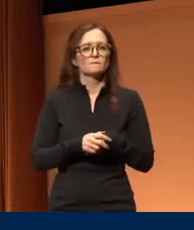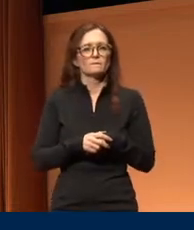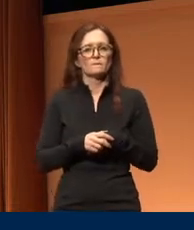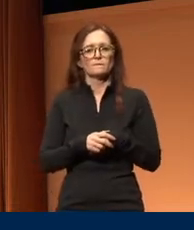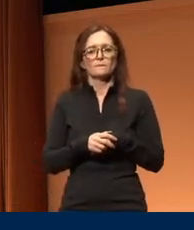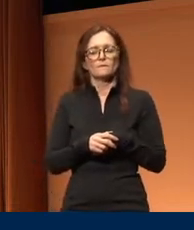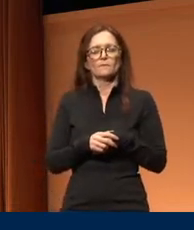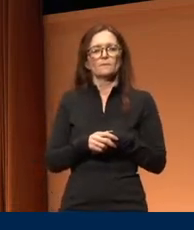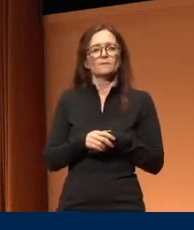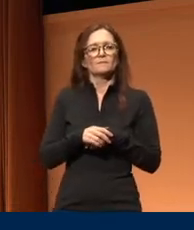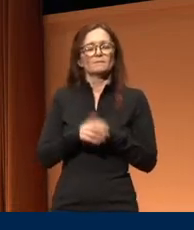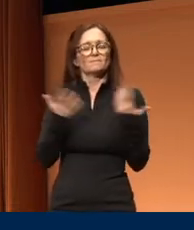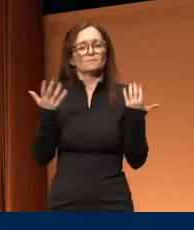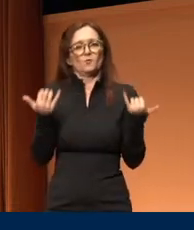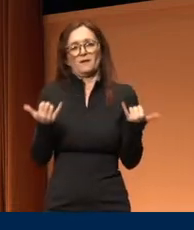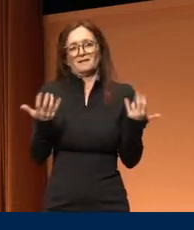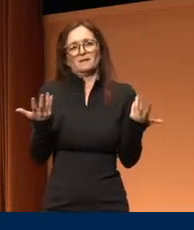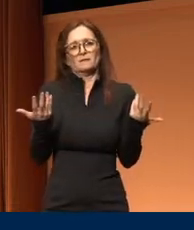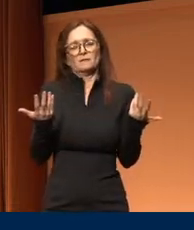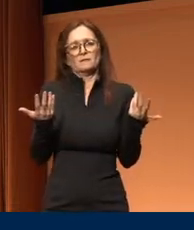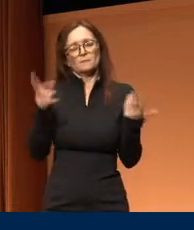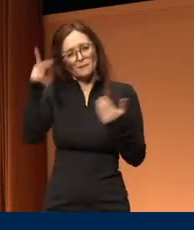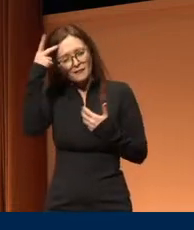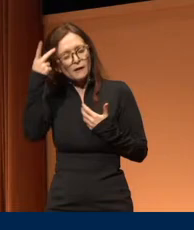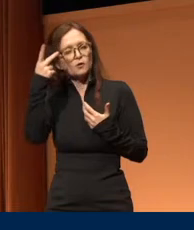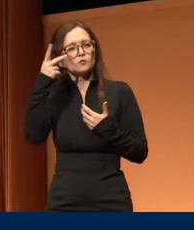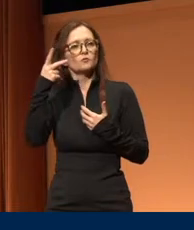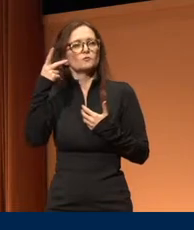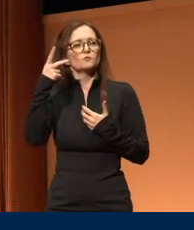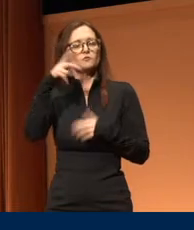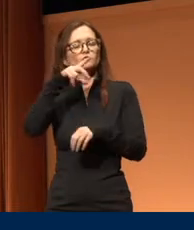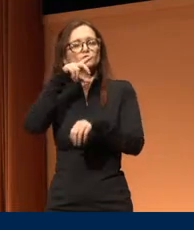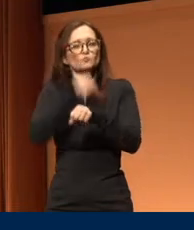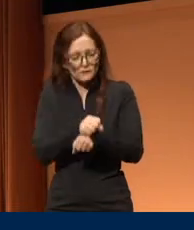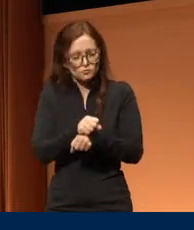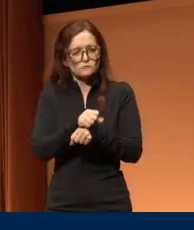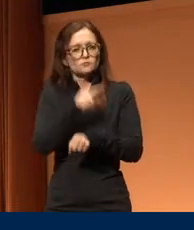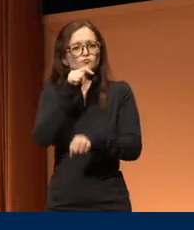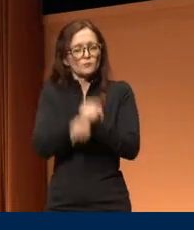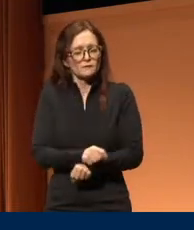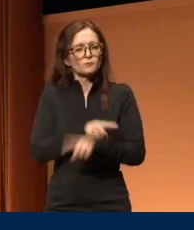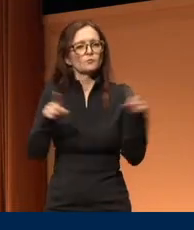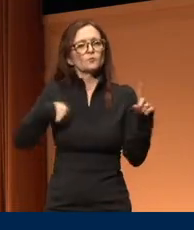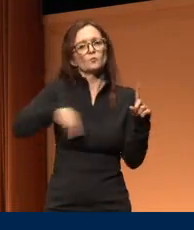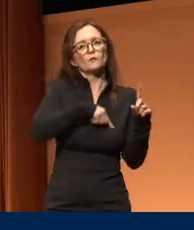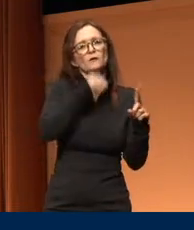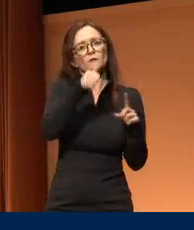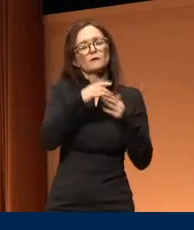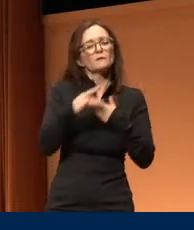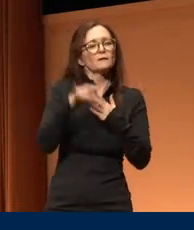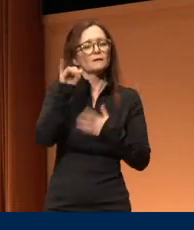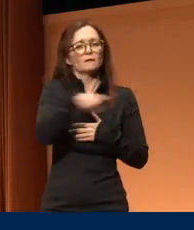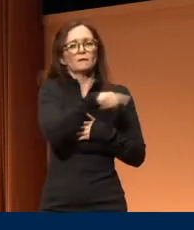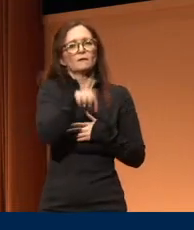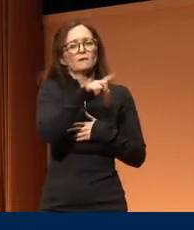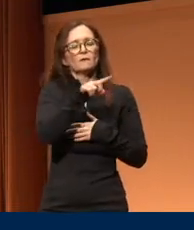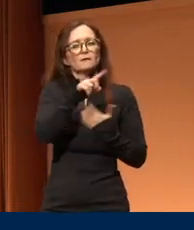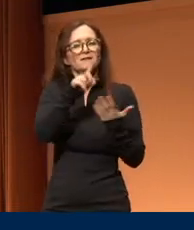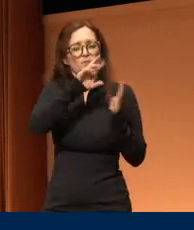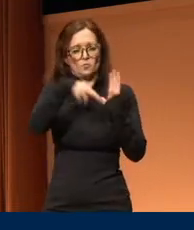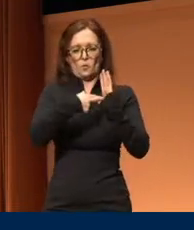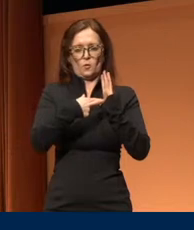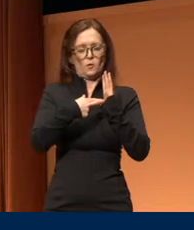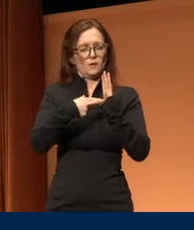There is a respectable philosophical tradition that sees things this way, which has notably led to sidelining the role of emotions